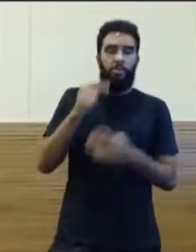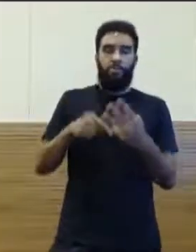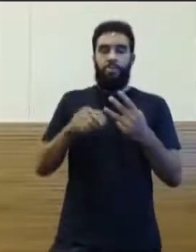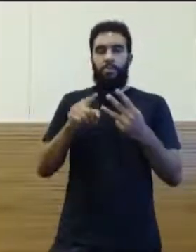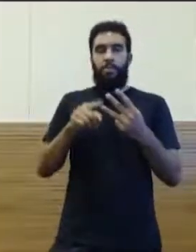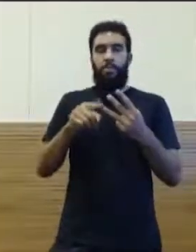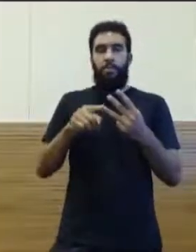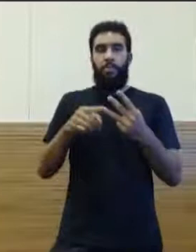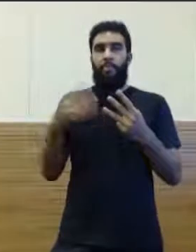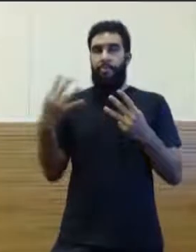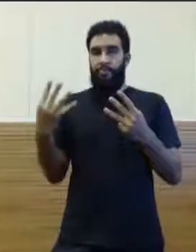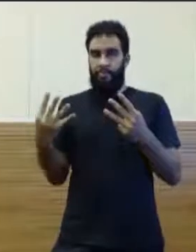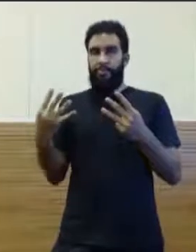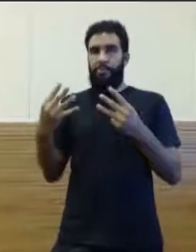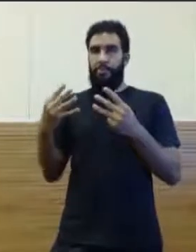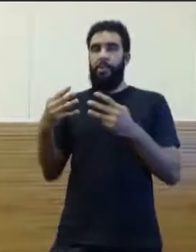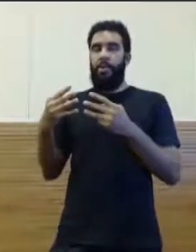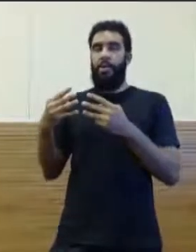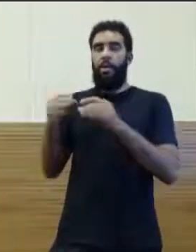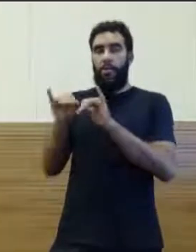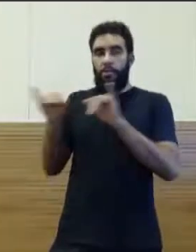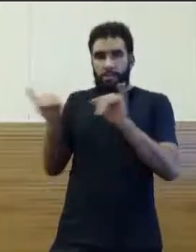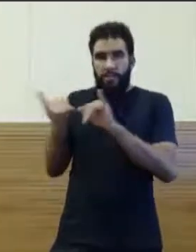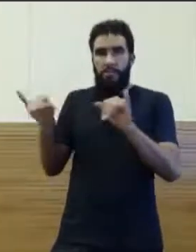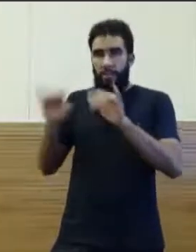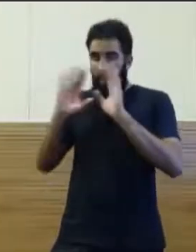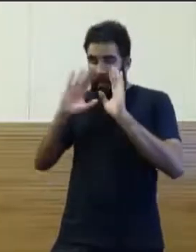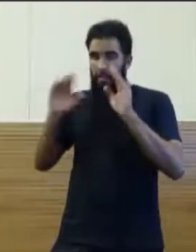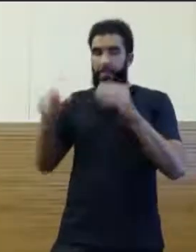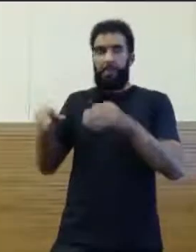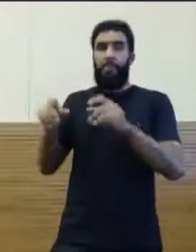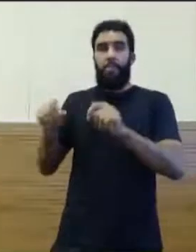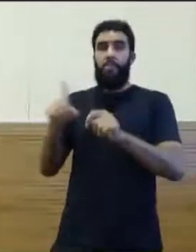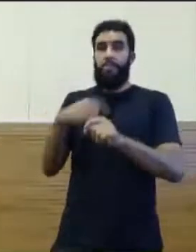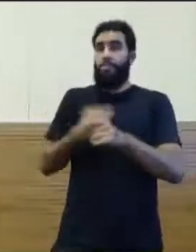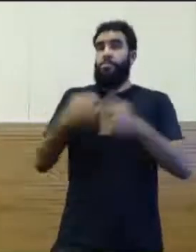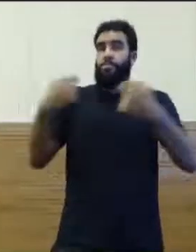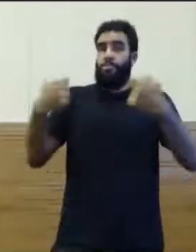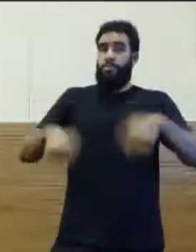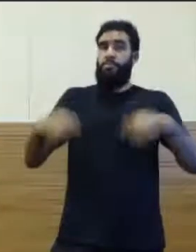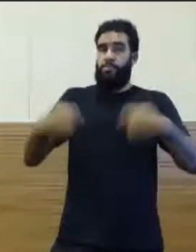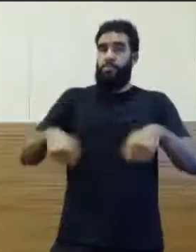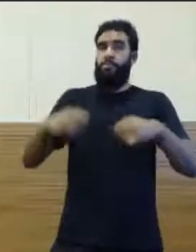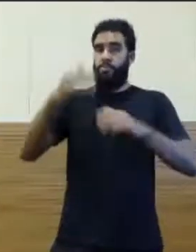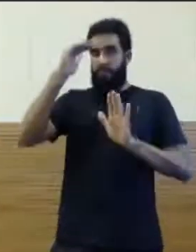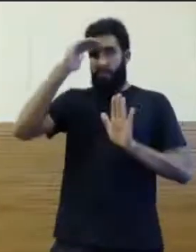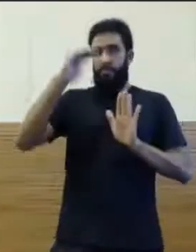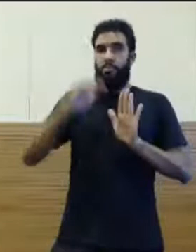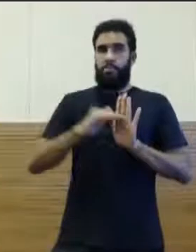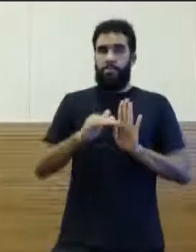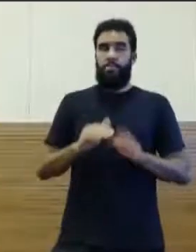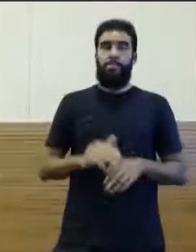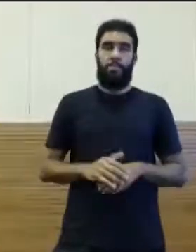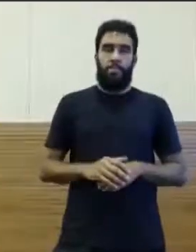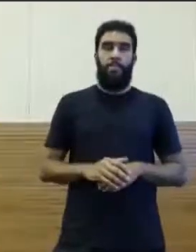place, four messages to what we should do.